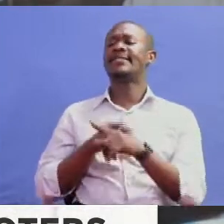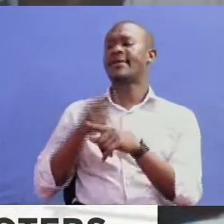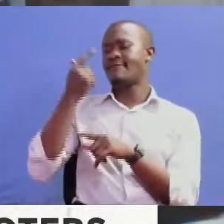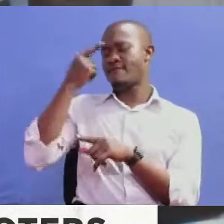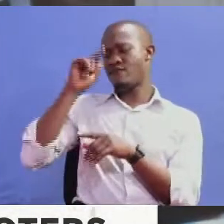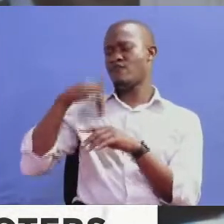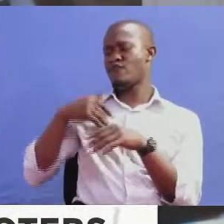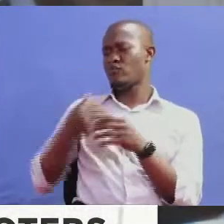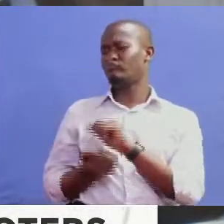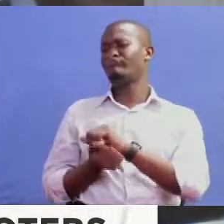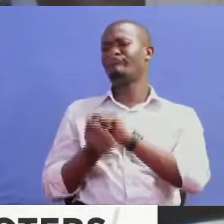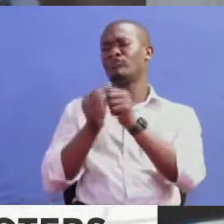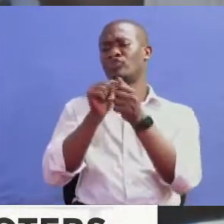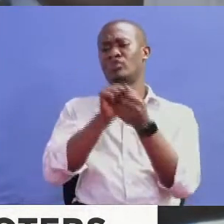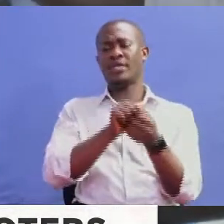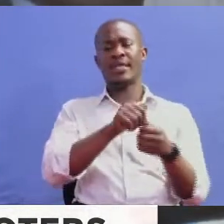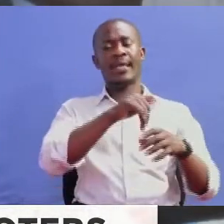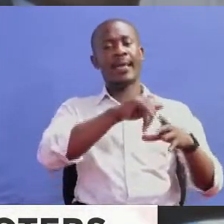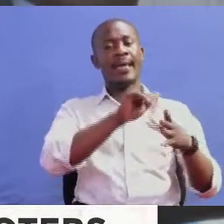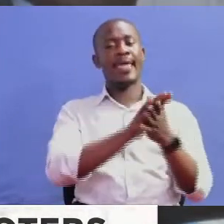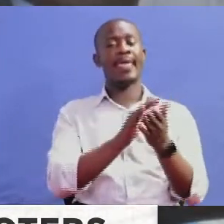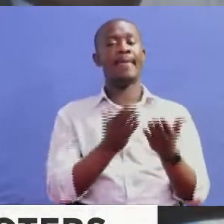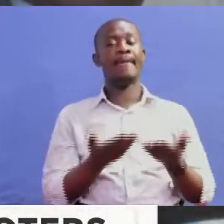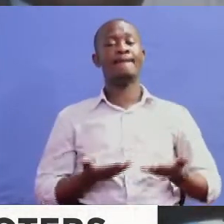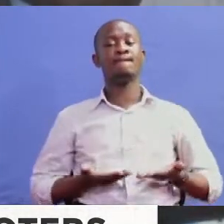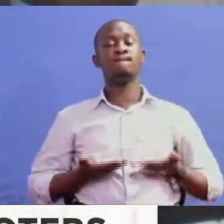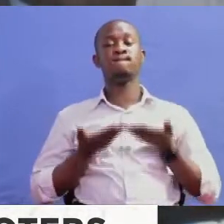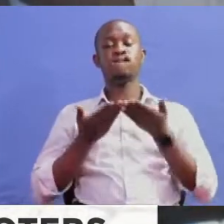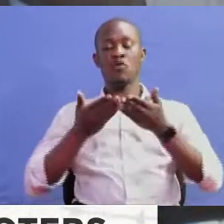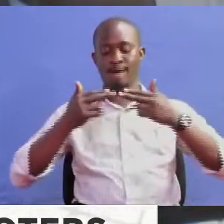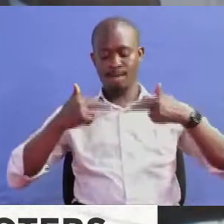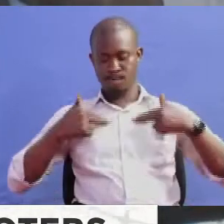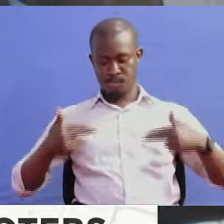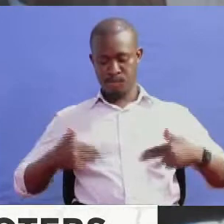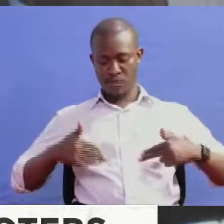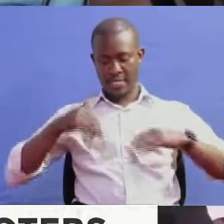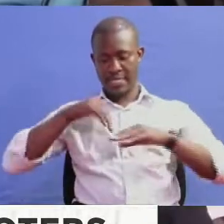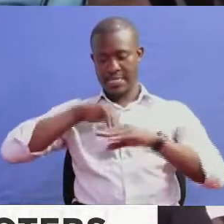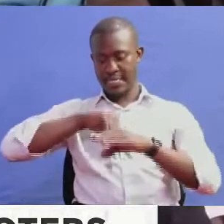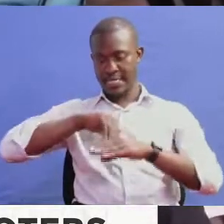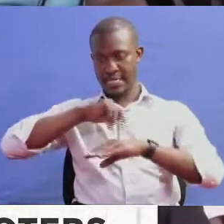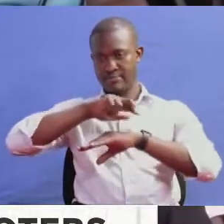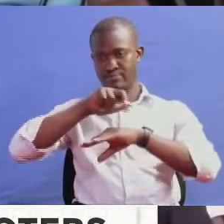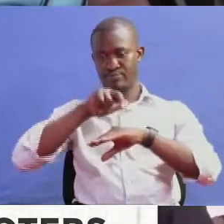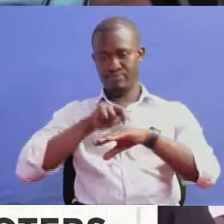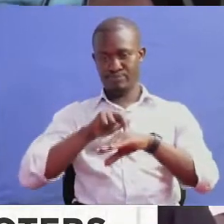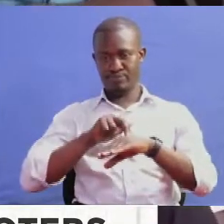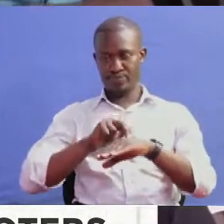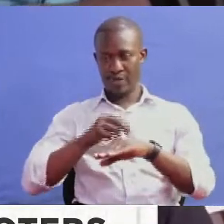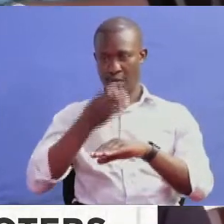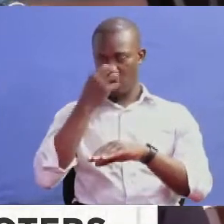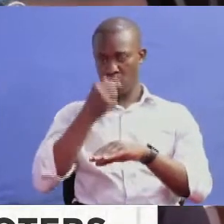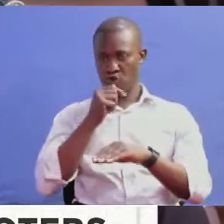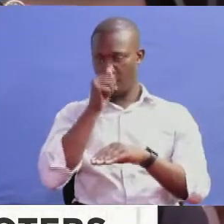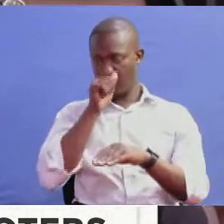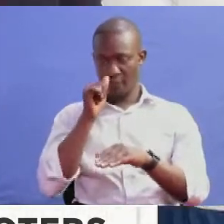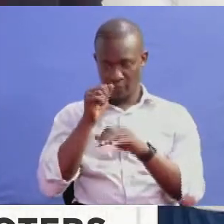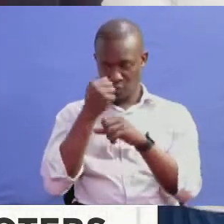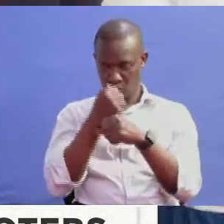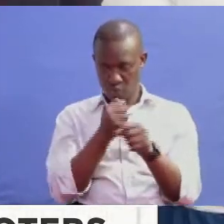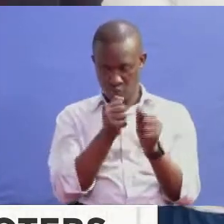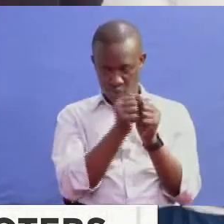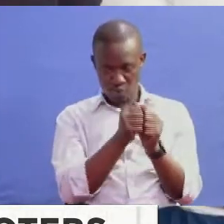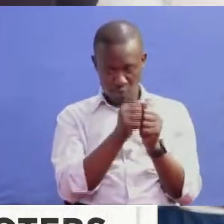paradigm shift in the delivery of health in our nation. Ruto promised that in partnership with